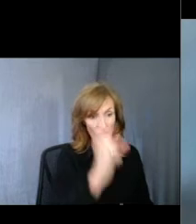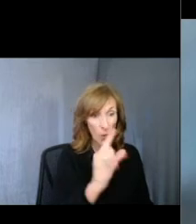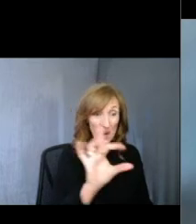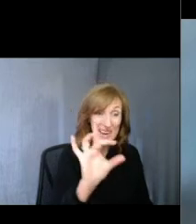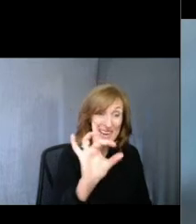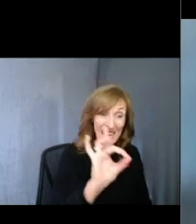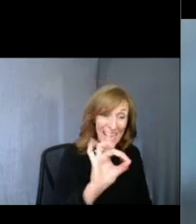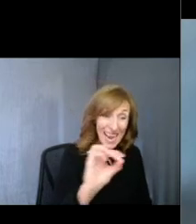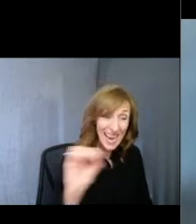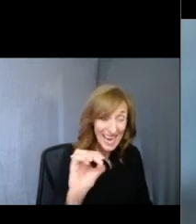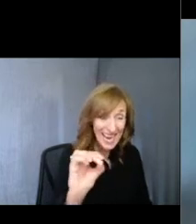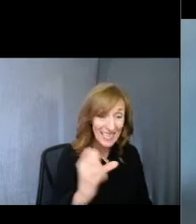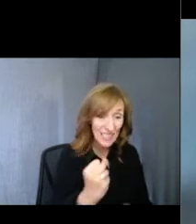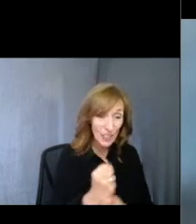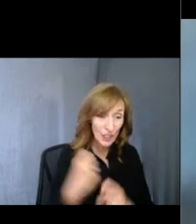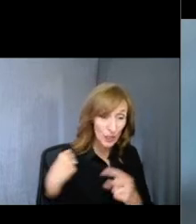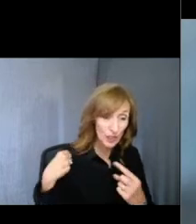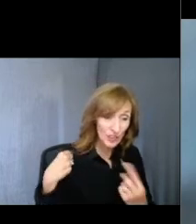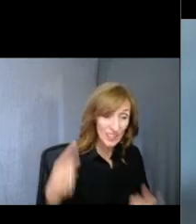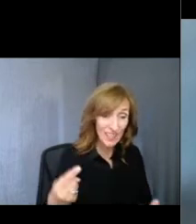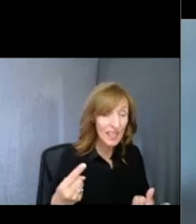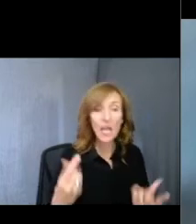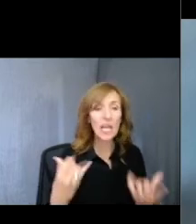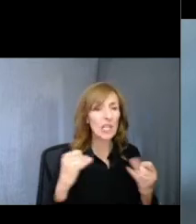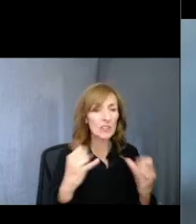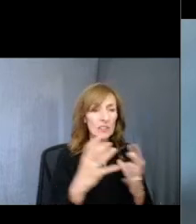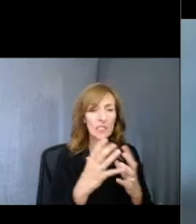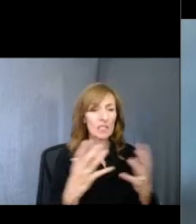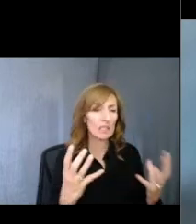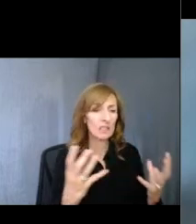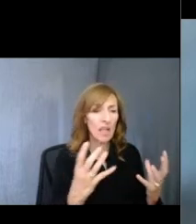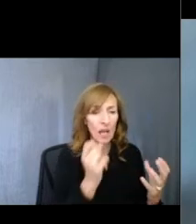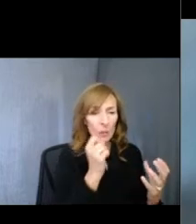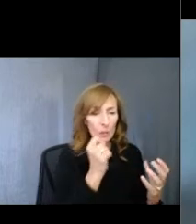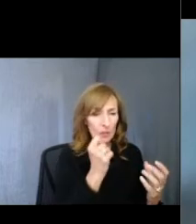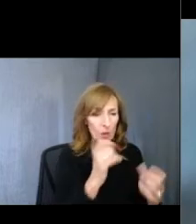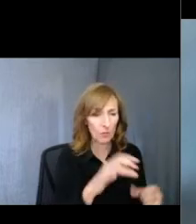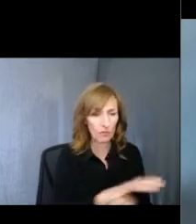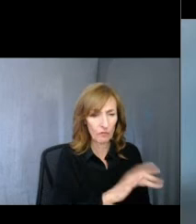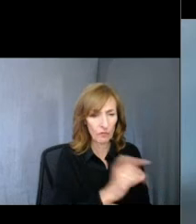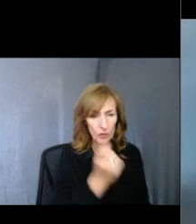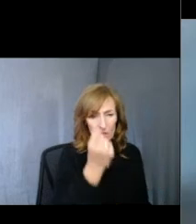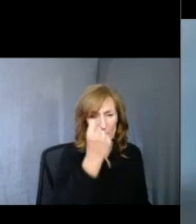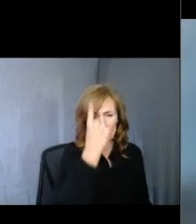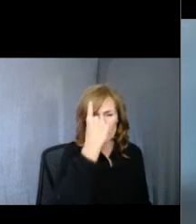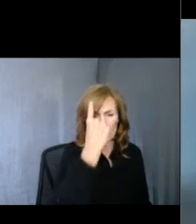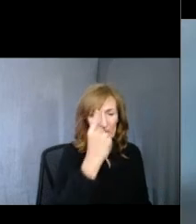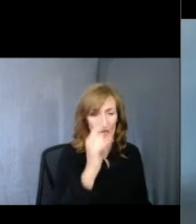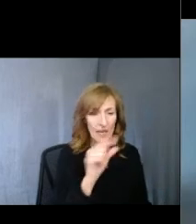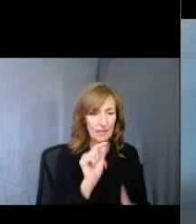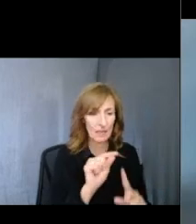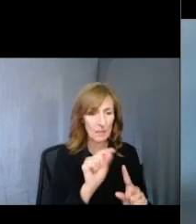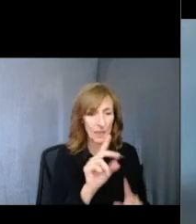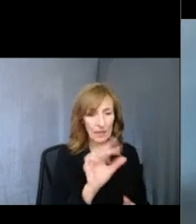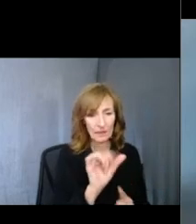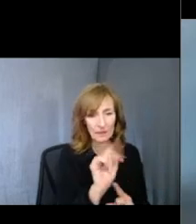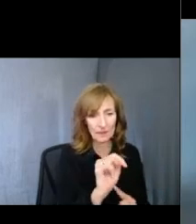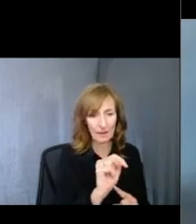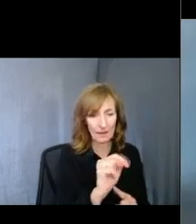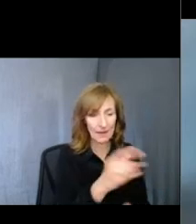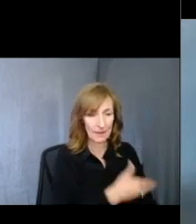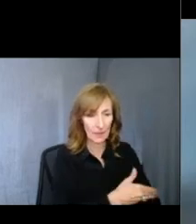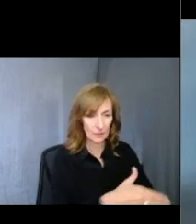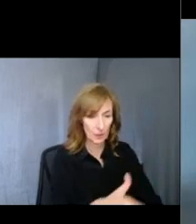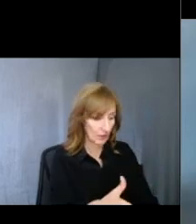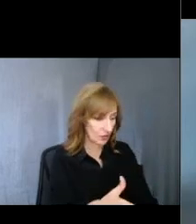it, there's still a lot we don't completely understand about diet and progression. We're going to maintain hydration, and that